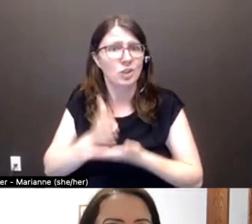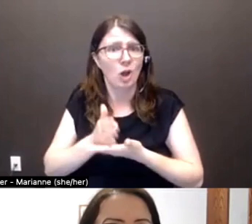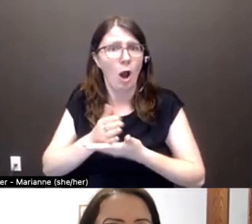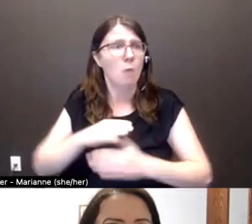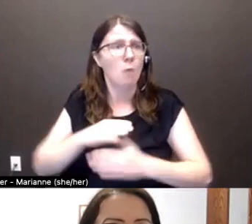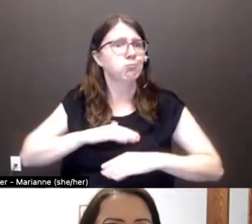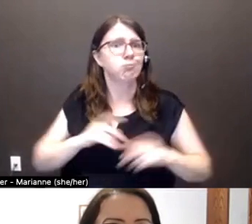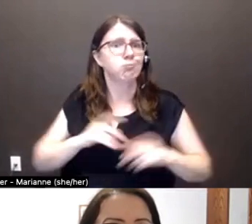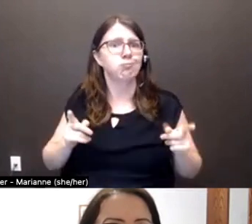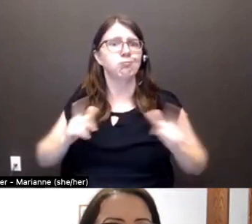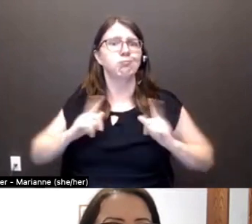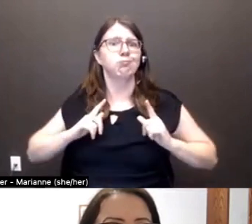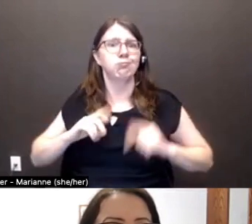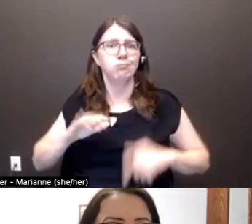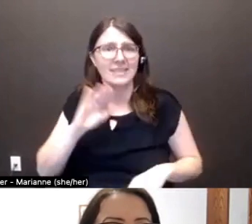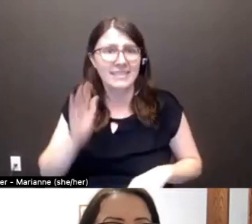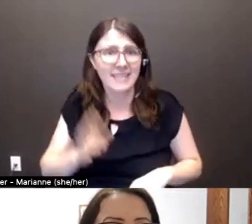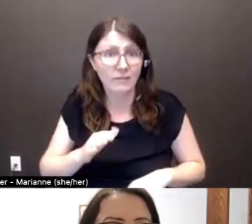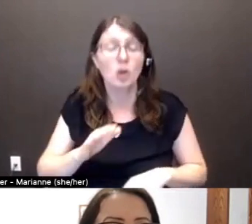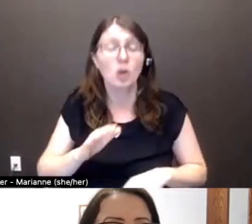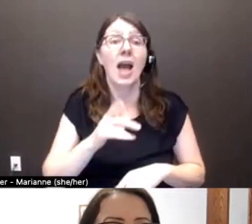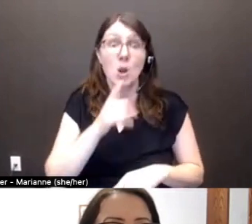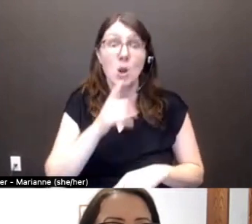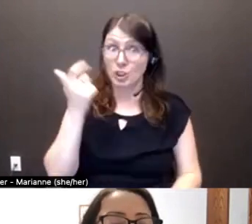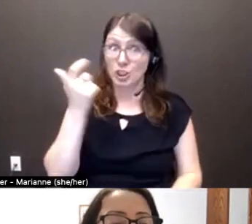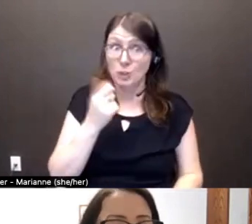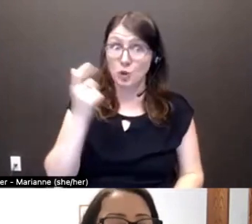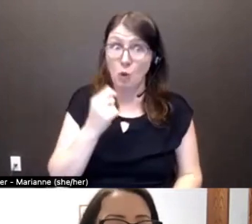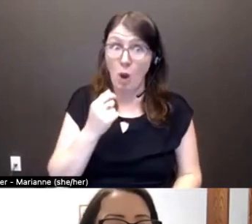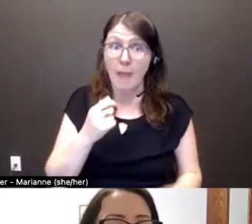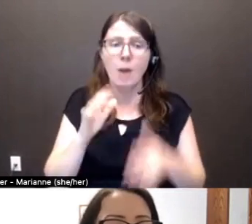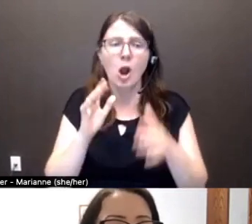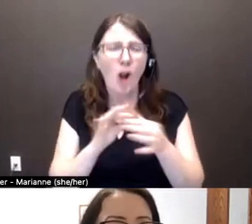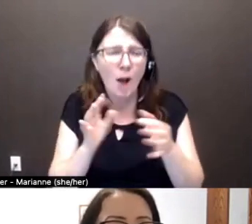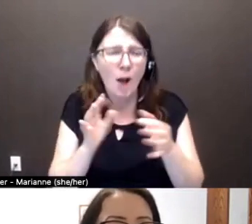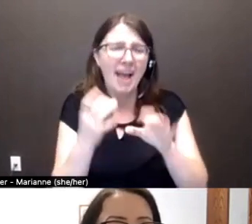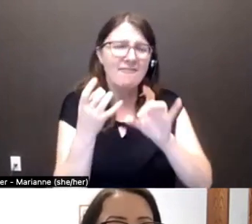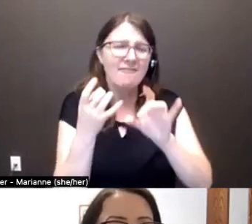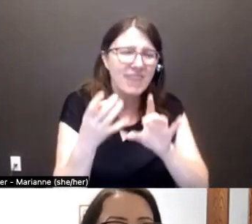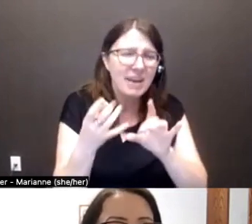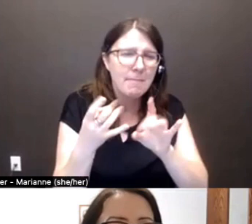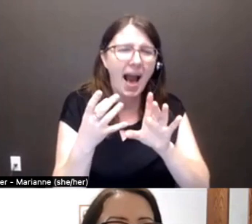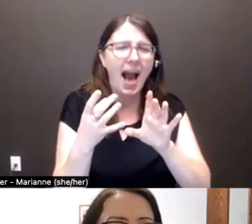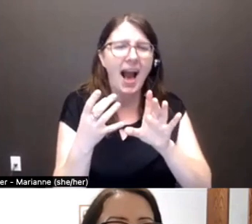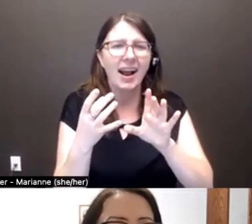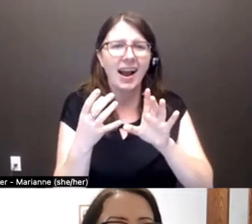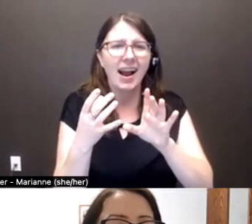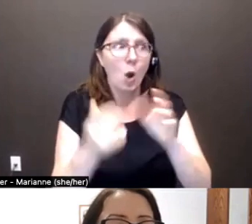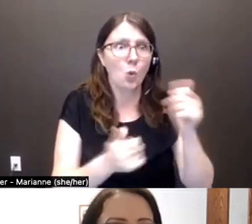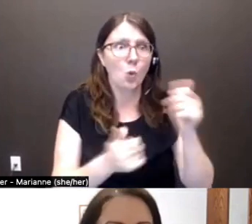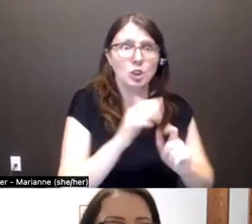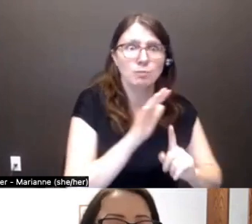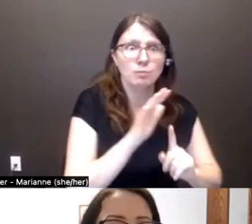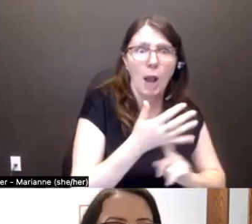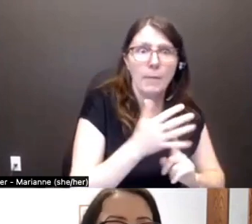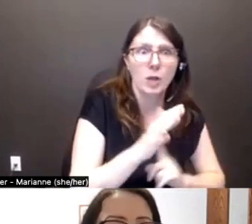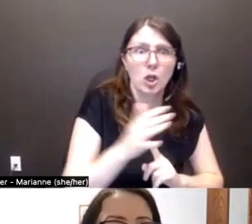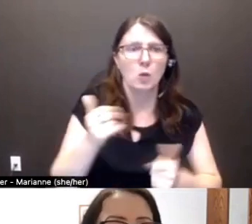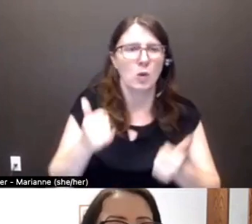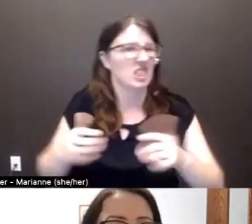feedback of the subscribers and the learners who are using the channel.